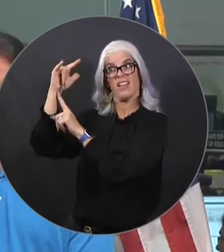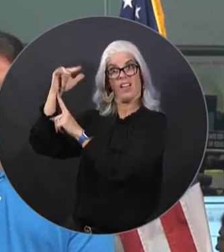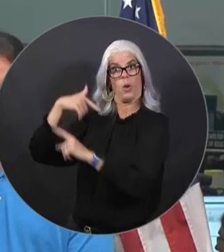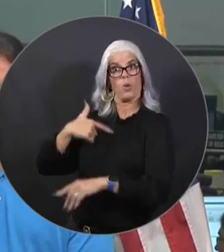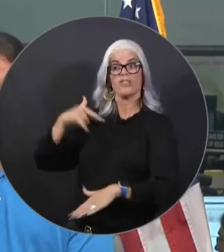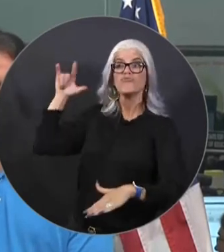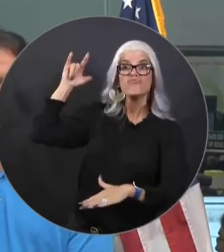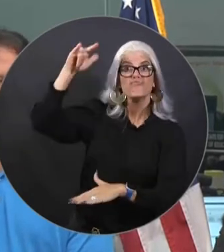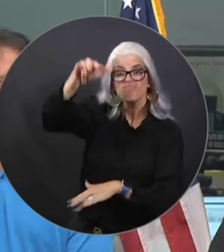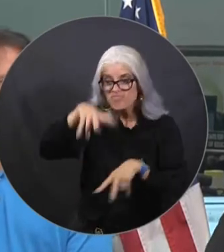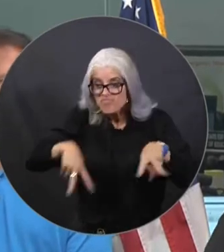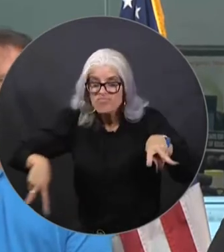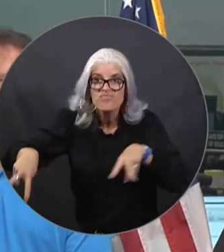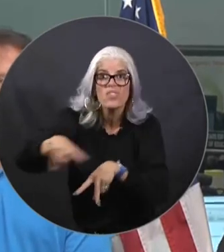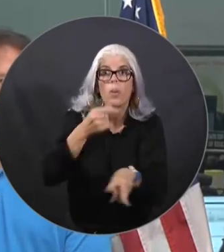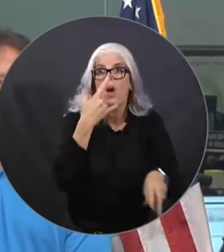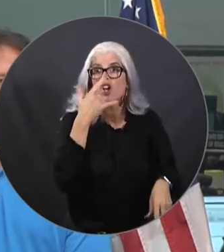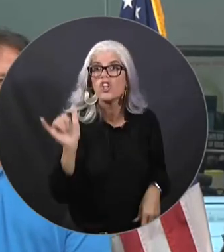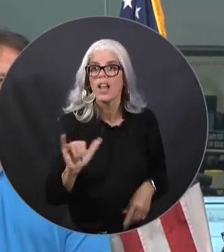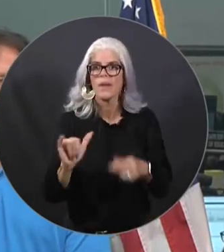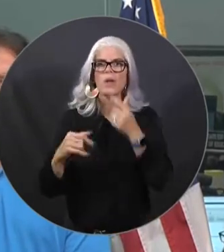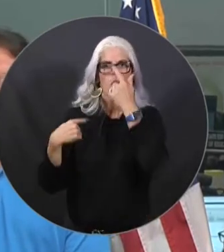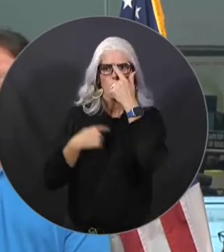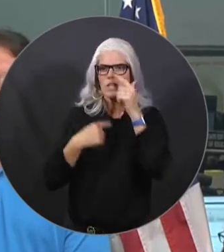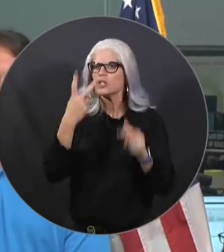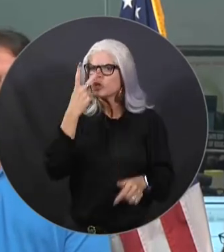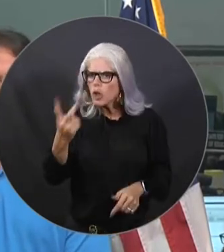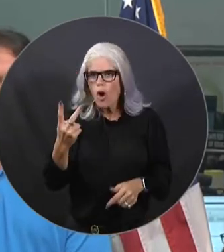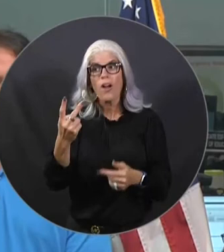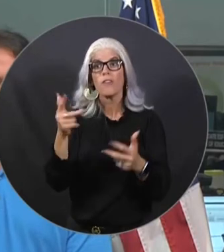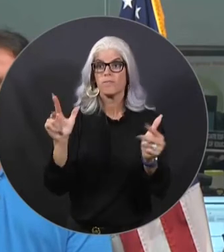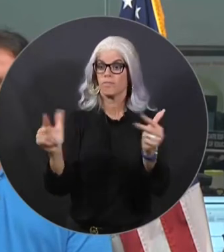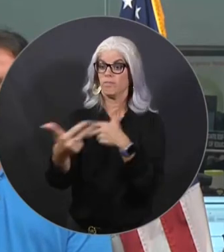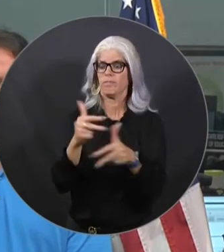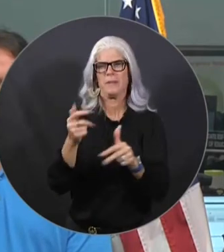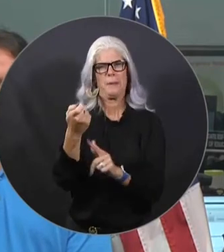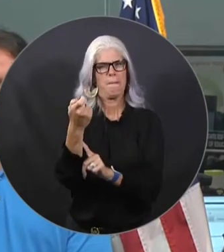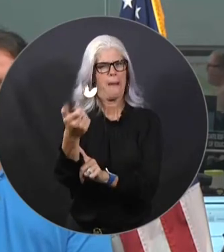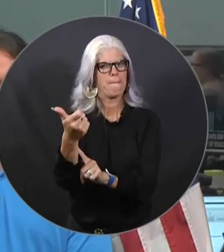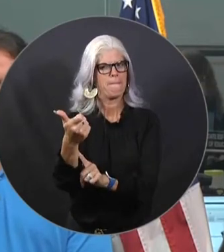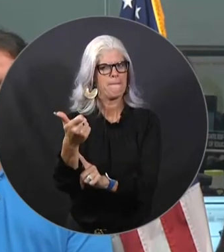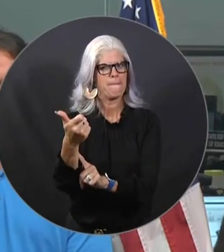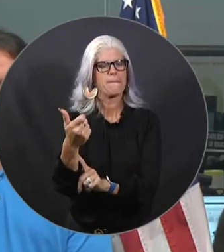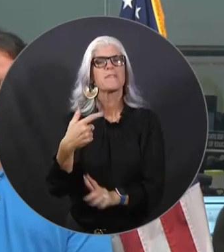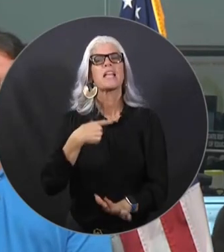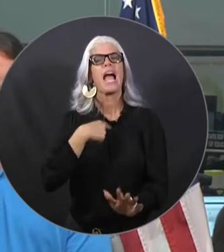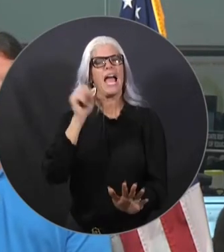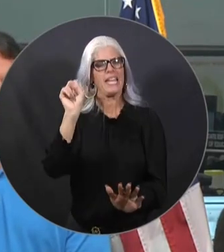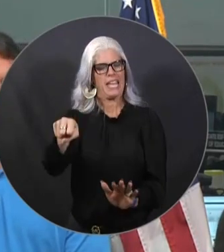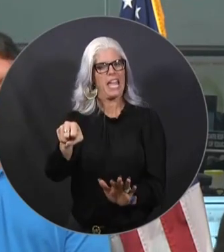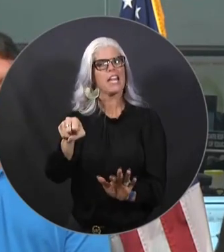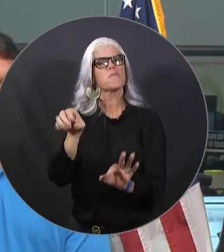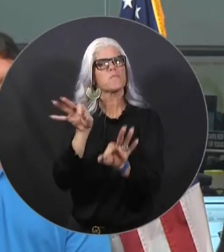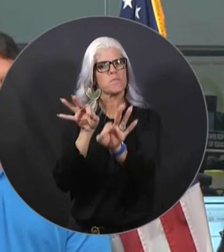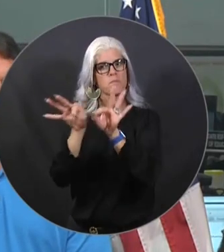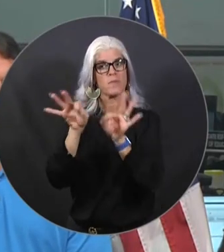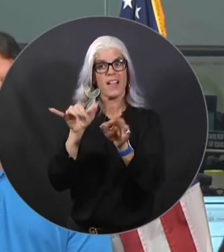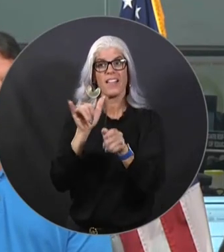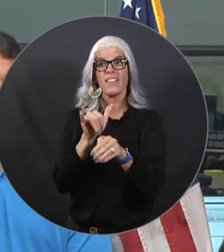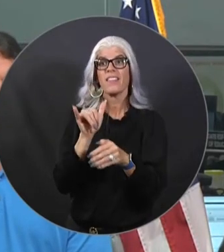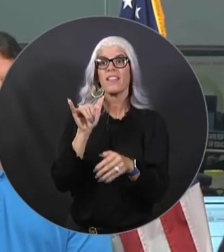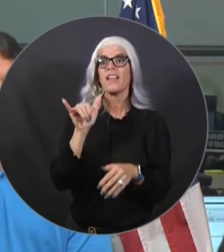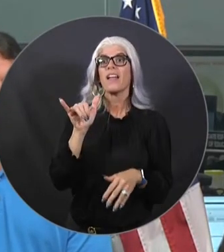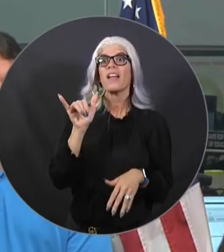around, a little bit of the ground transportation that we were doing. I will just add to it, you know, the next step in this